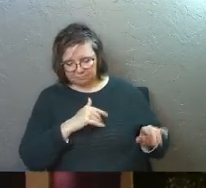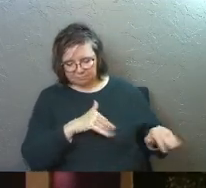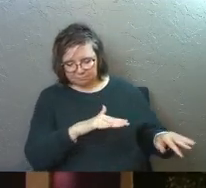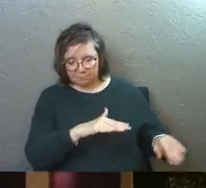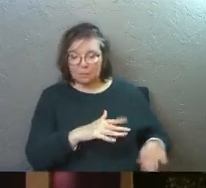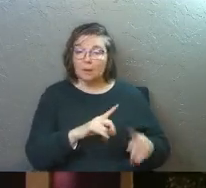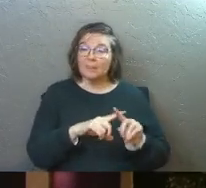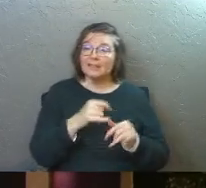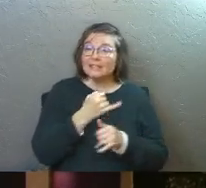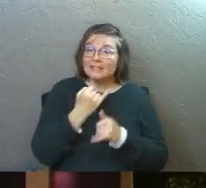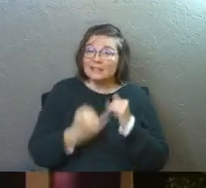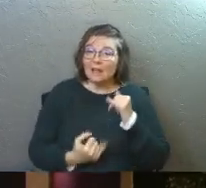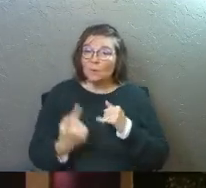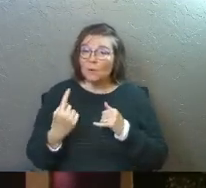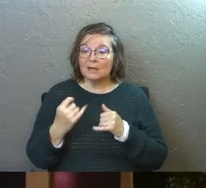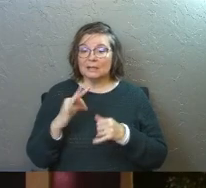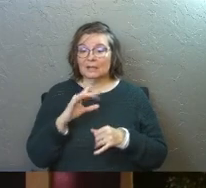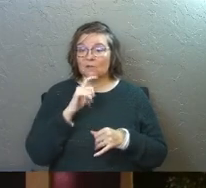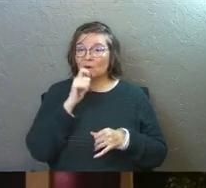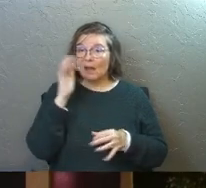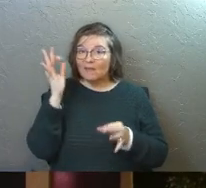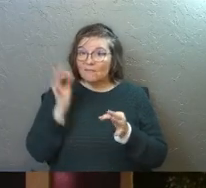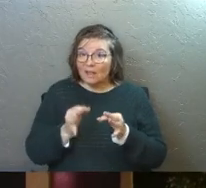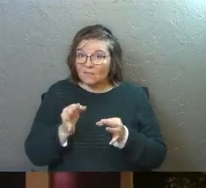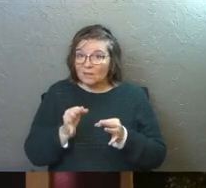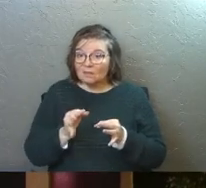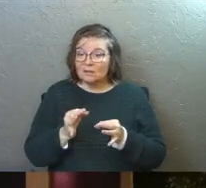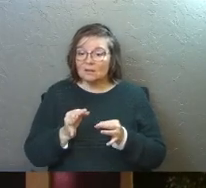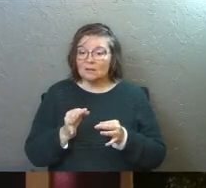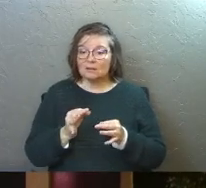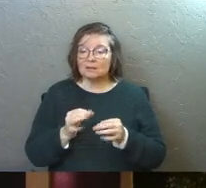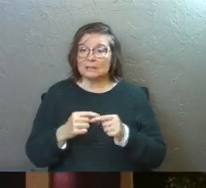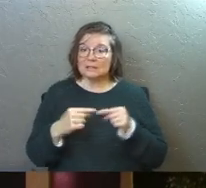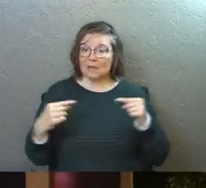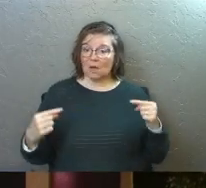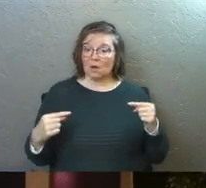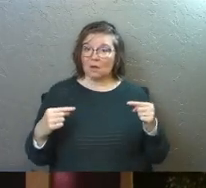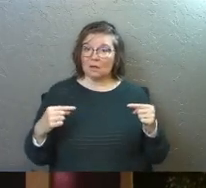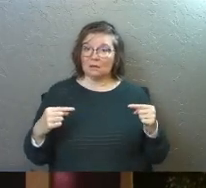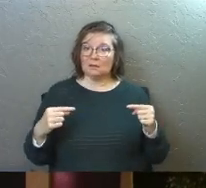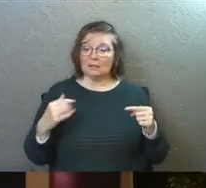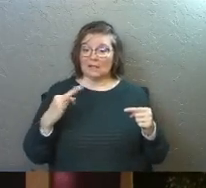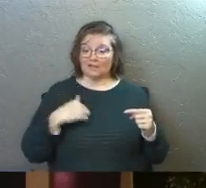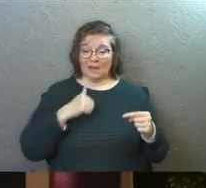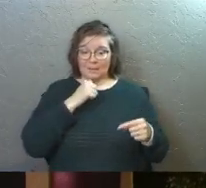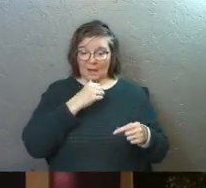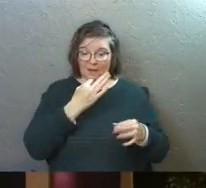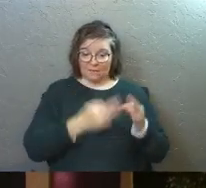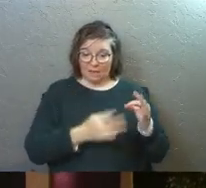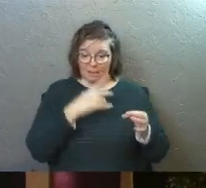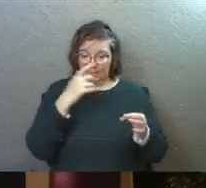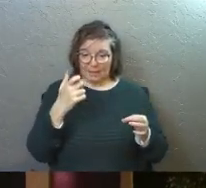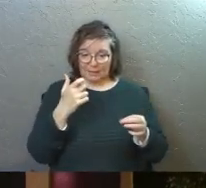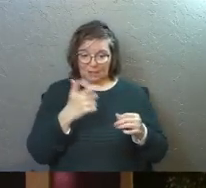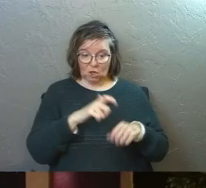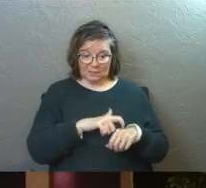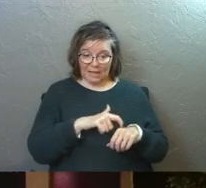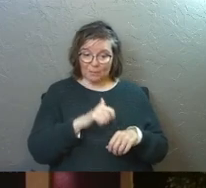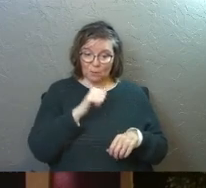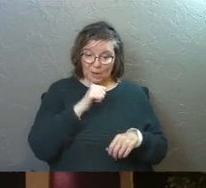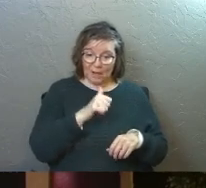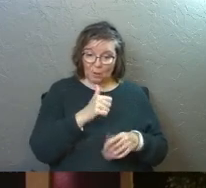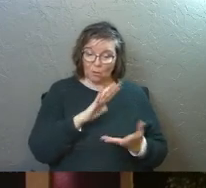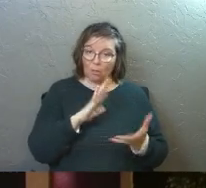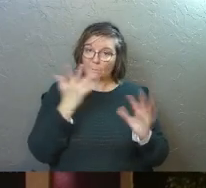There's that cause and effect. But this last one, if we are unfaithful, is counter, right? The upside down kingdom. If I am unfaithful, because there are times where I will